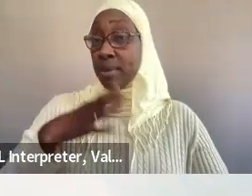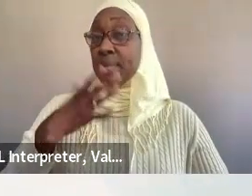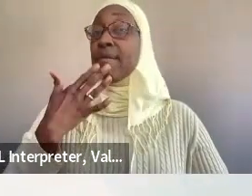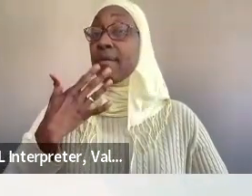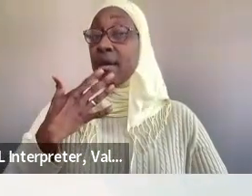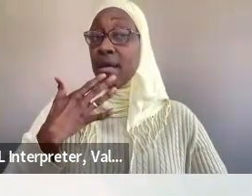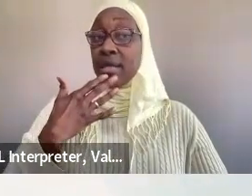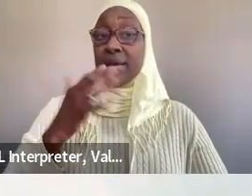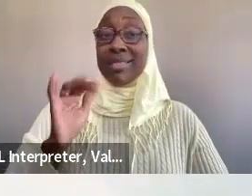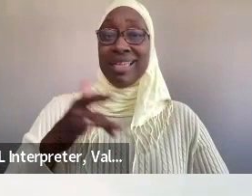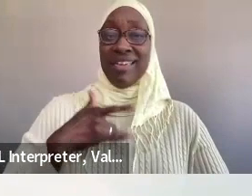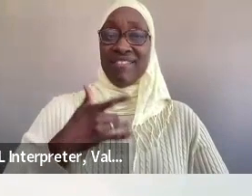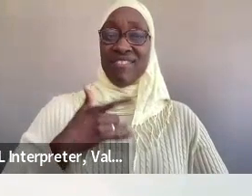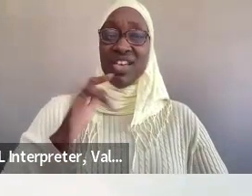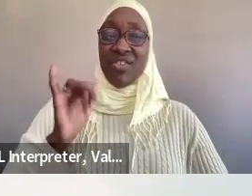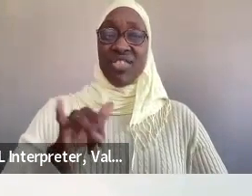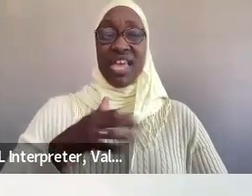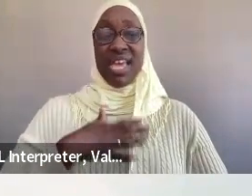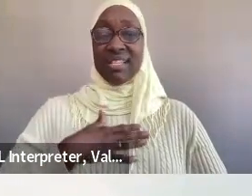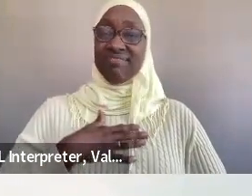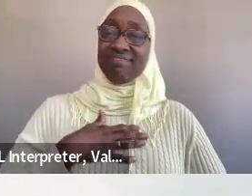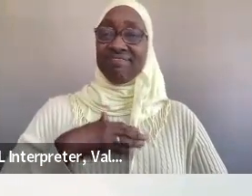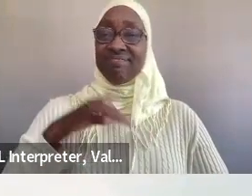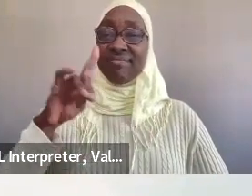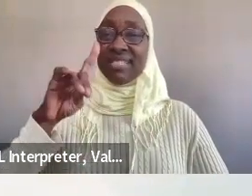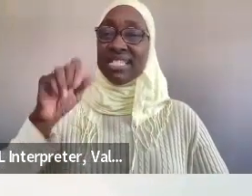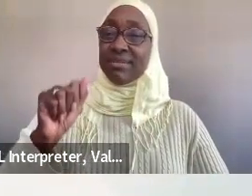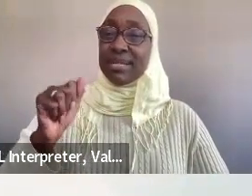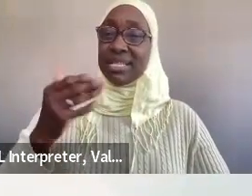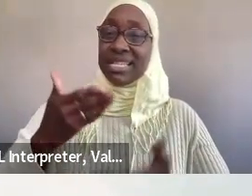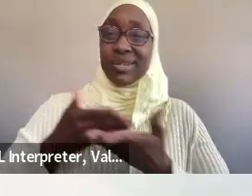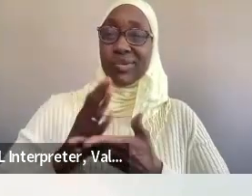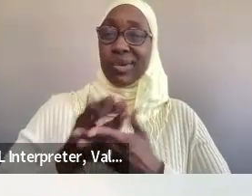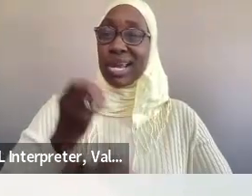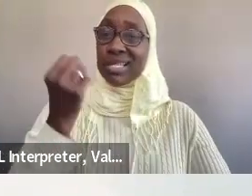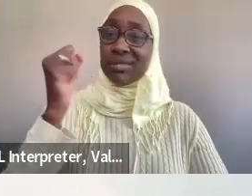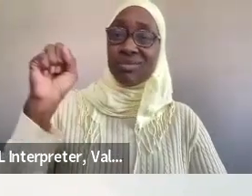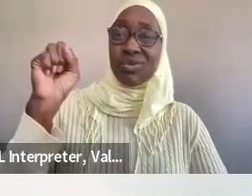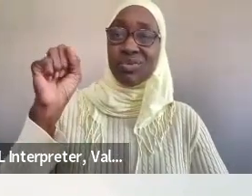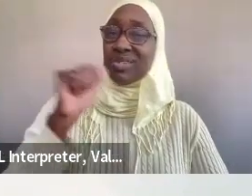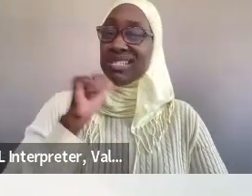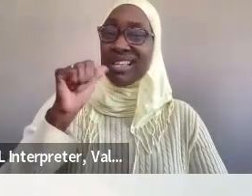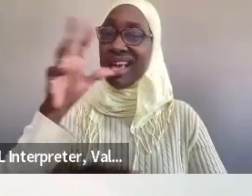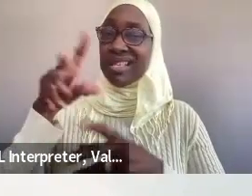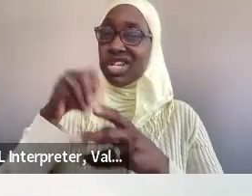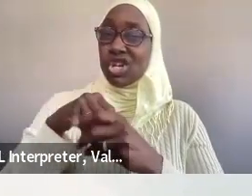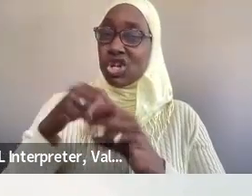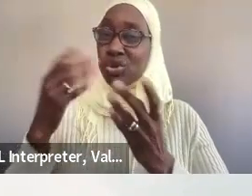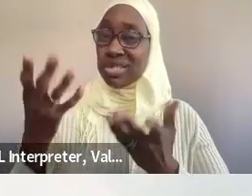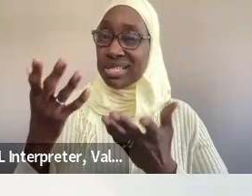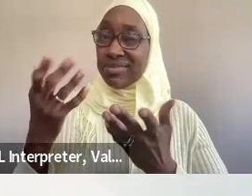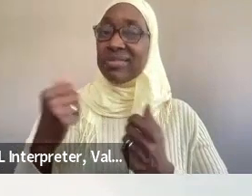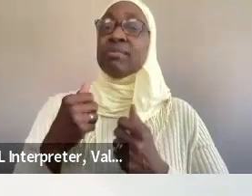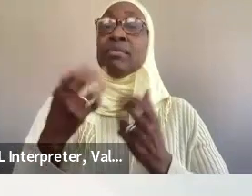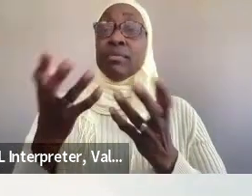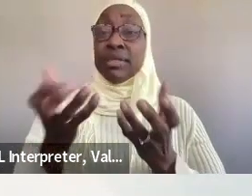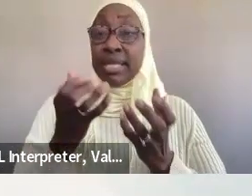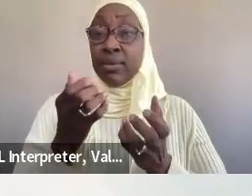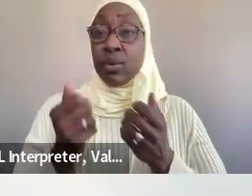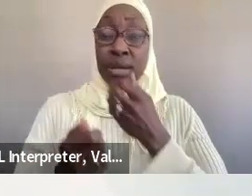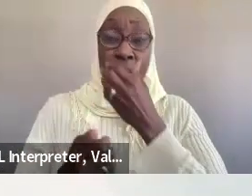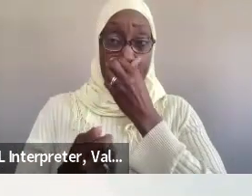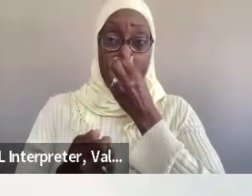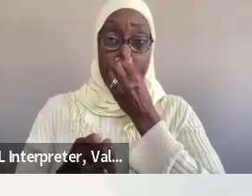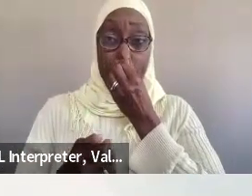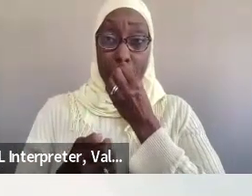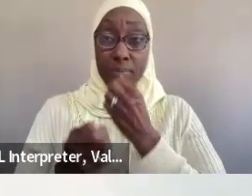that felt that the disability rights movement was not as inclusive as they wanted it to be, and